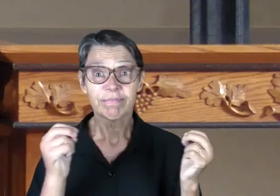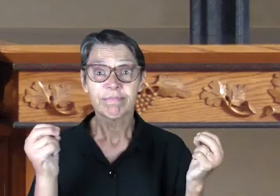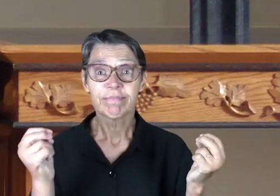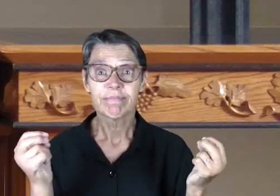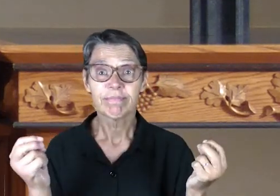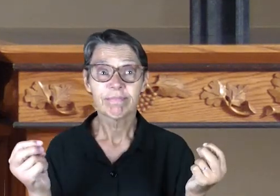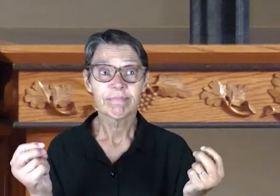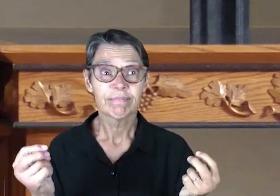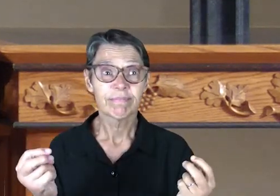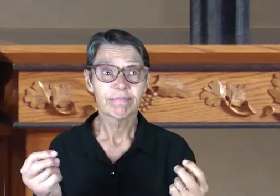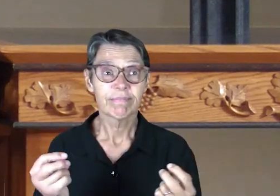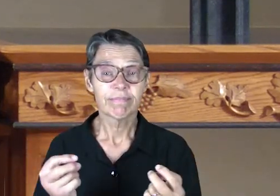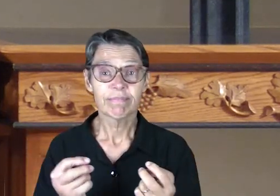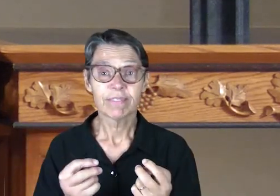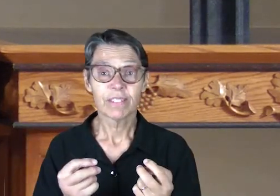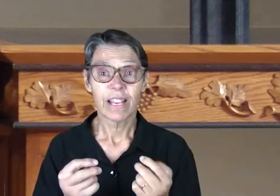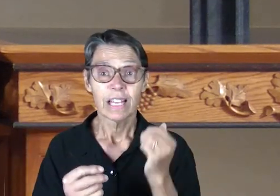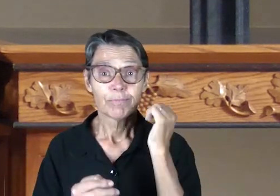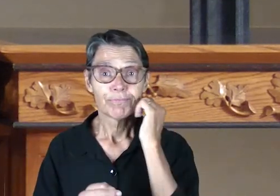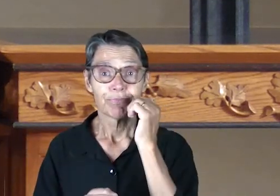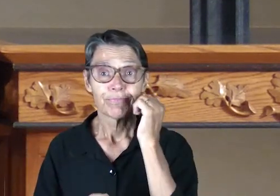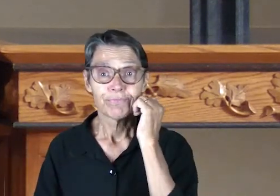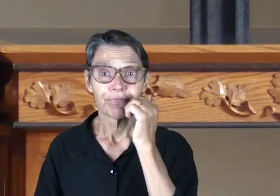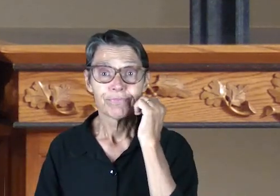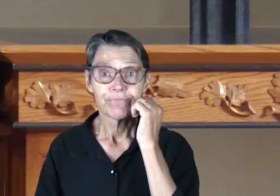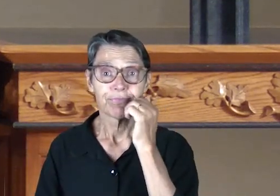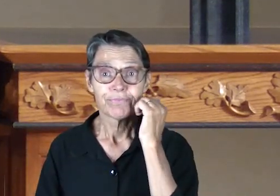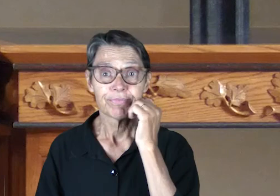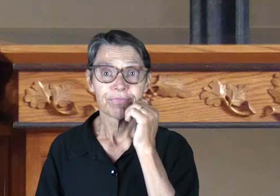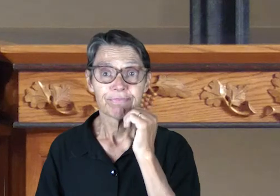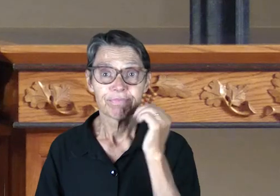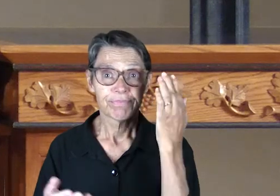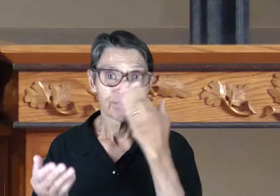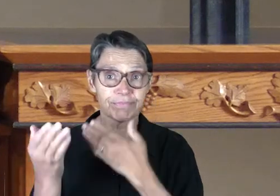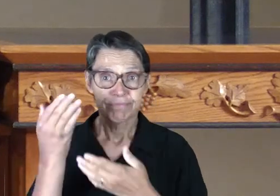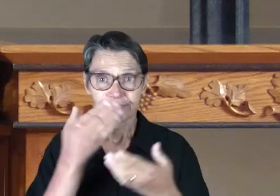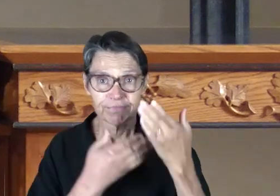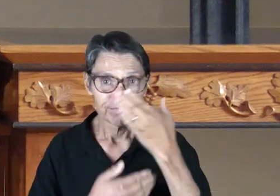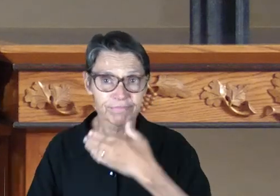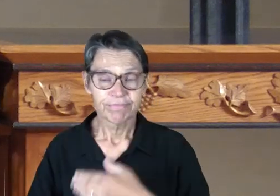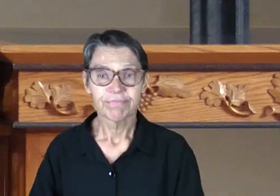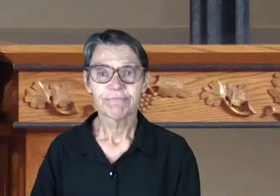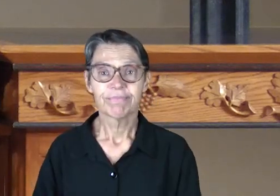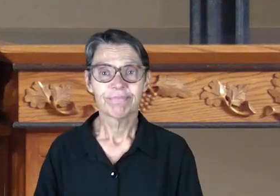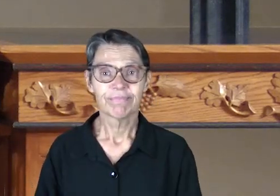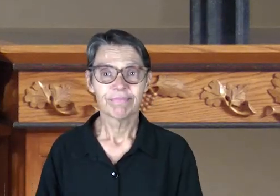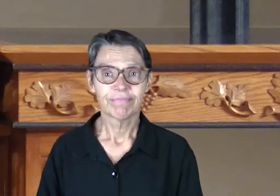Everyone else sits around and plucks blackberries.